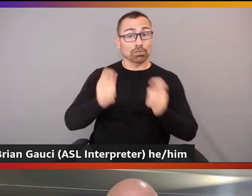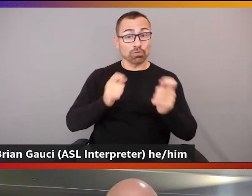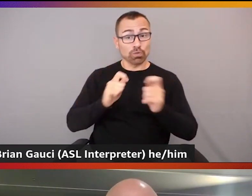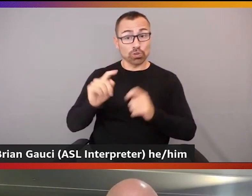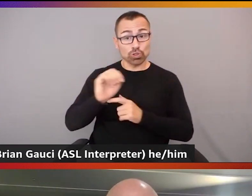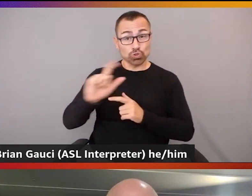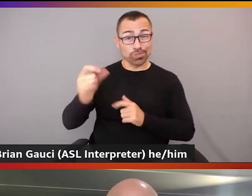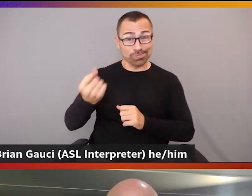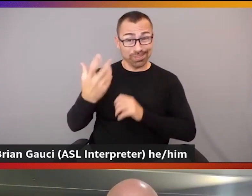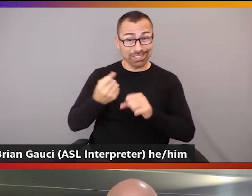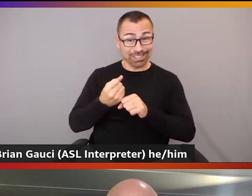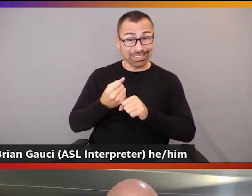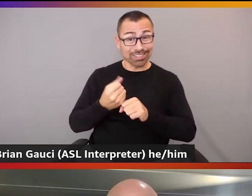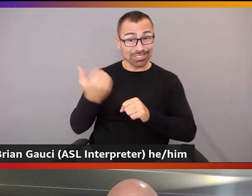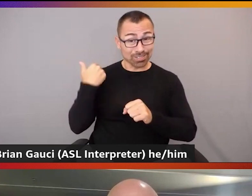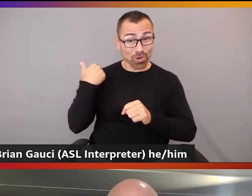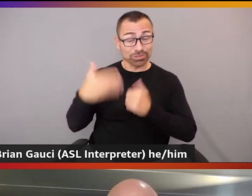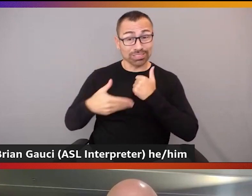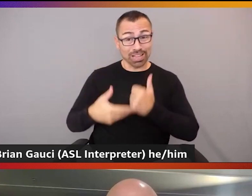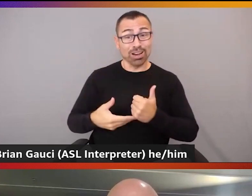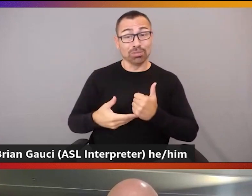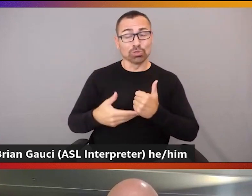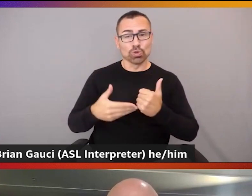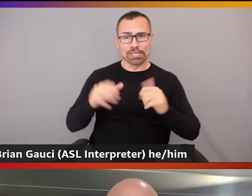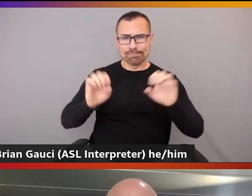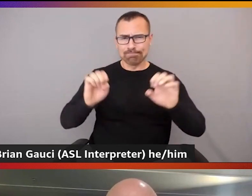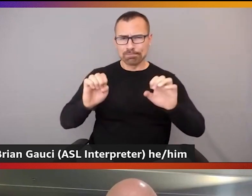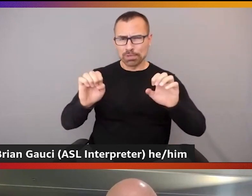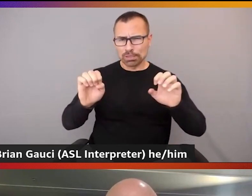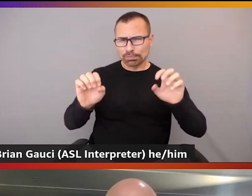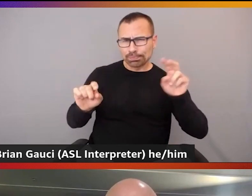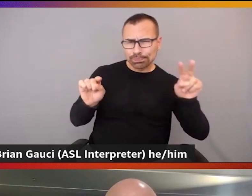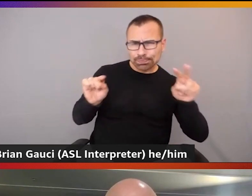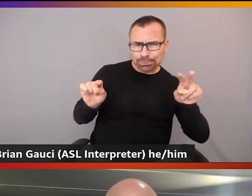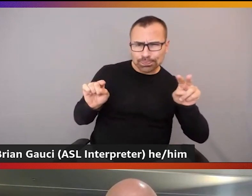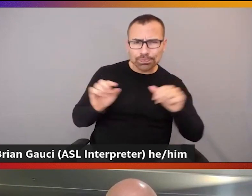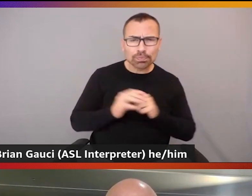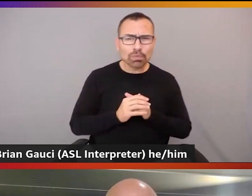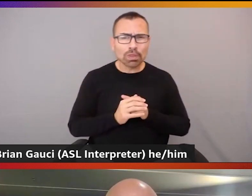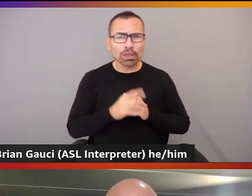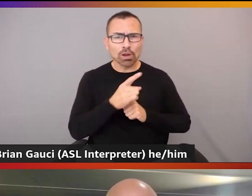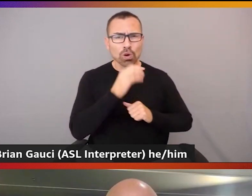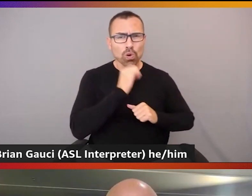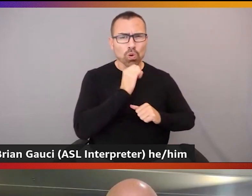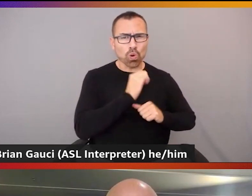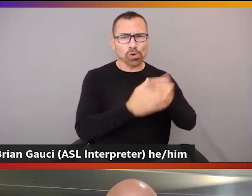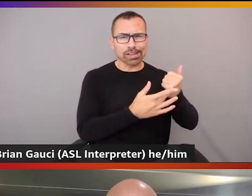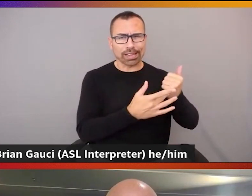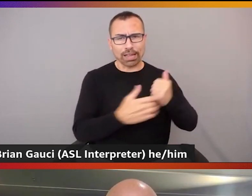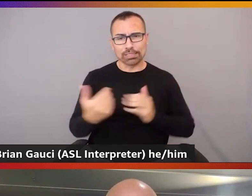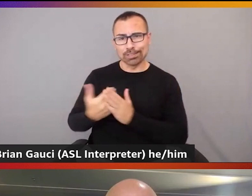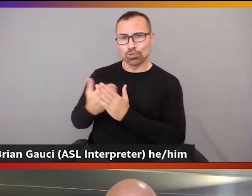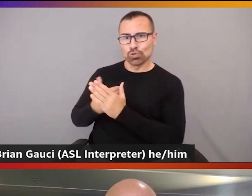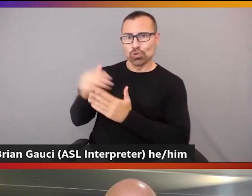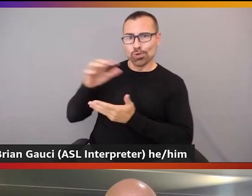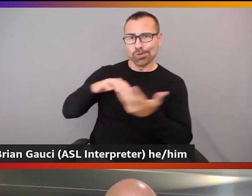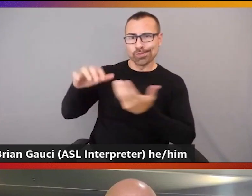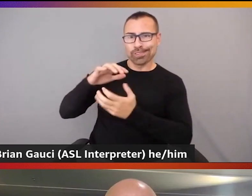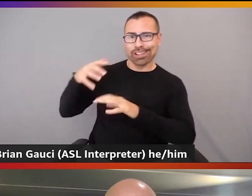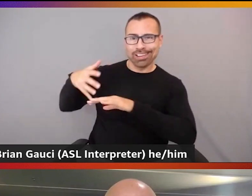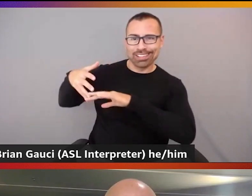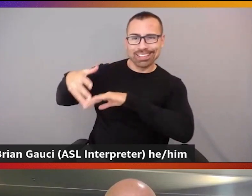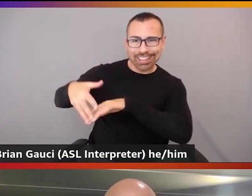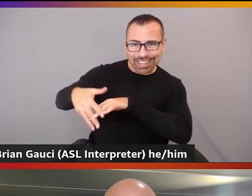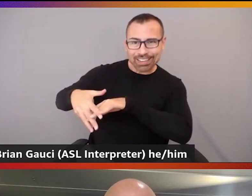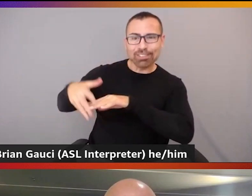that evaluation, look at the compatibility between the old guard technology and the new cloud native